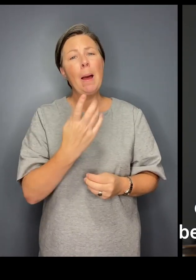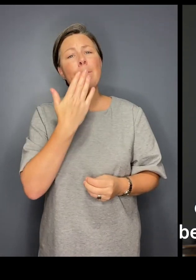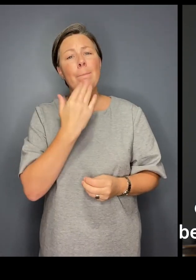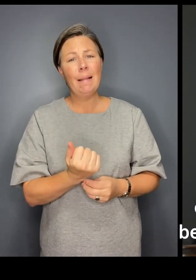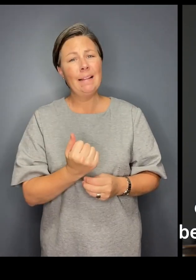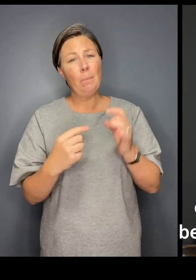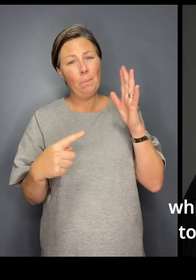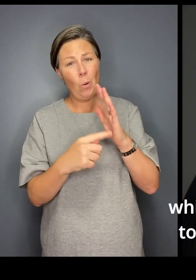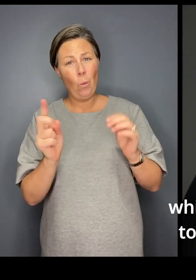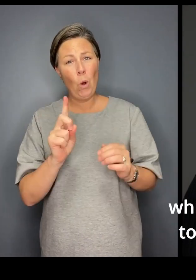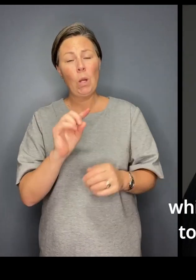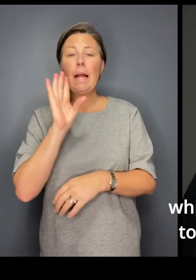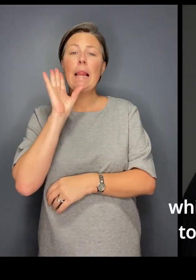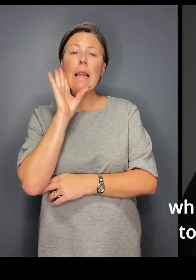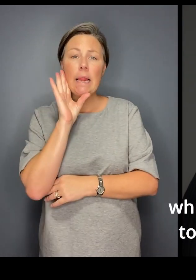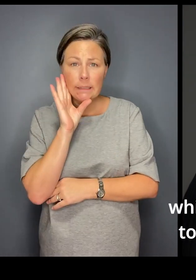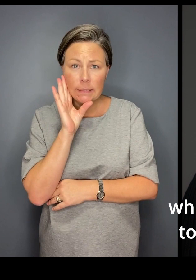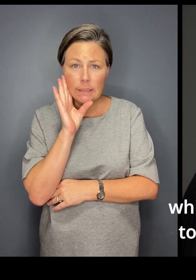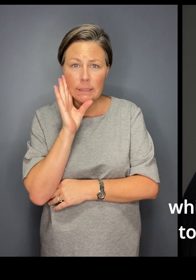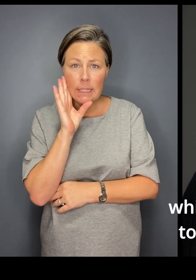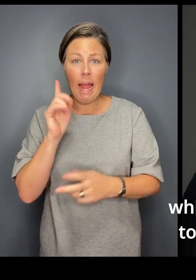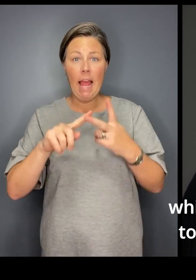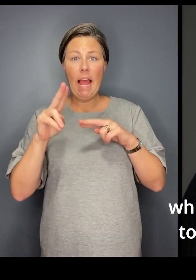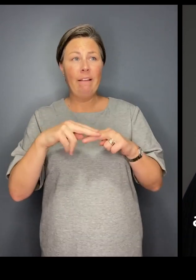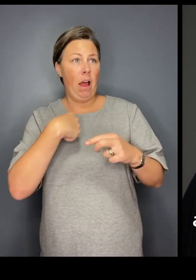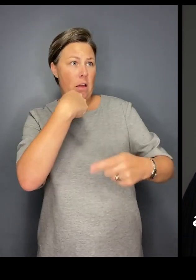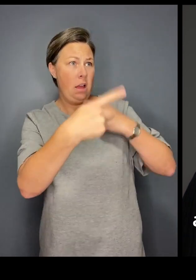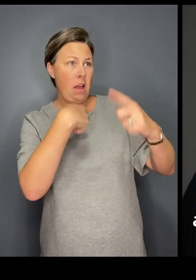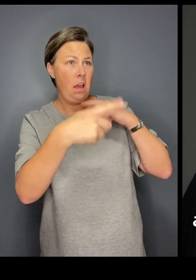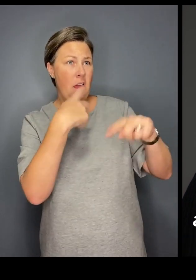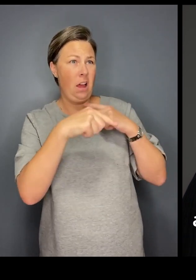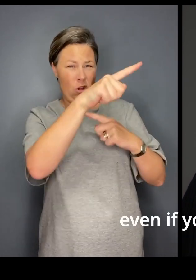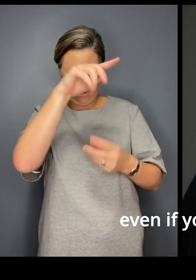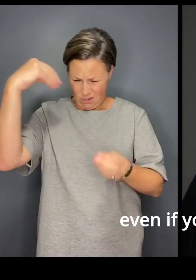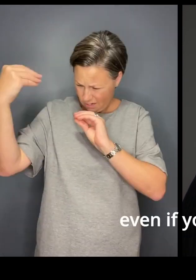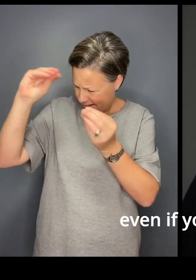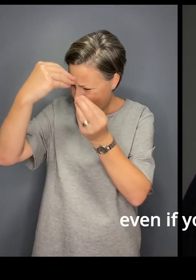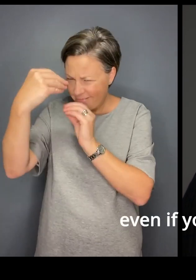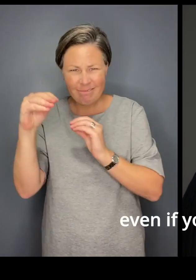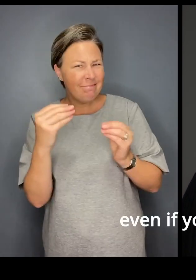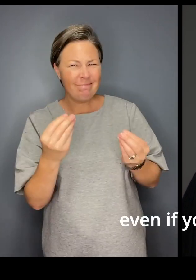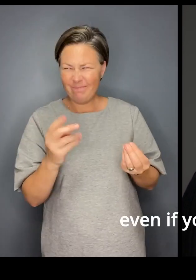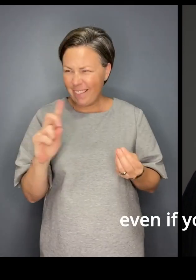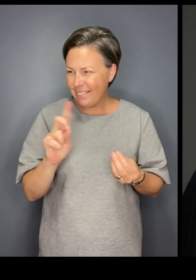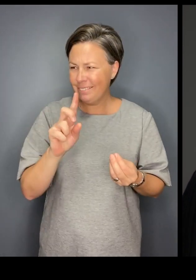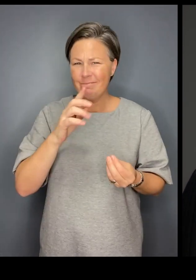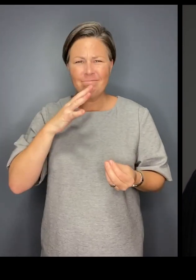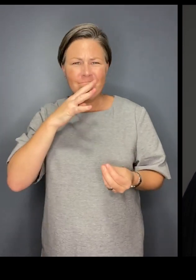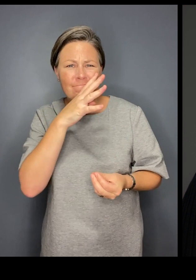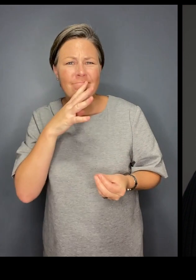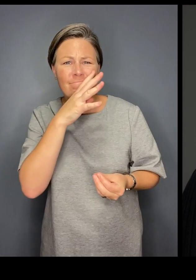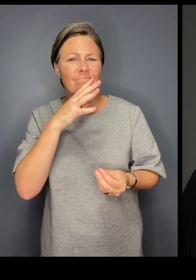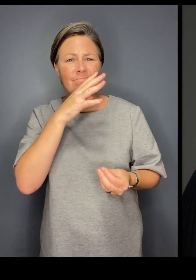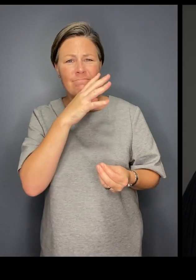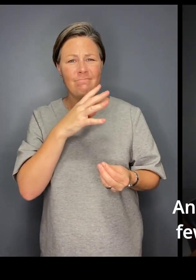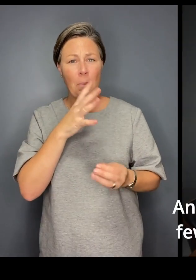able to understand it, which comes back to listening to what somebody's saying, accepting it as the truth, even if you can't find something on a test that backs